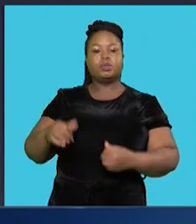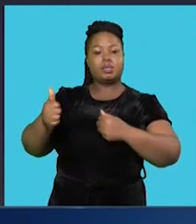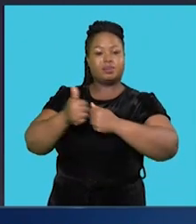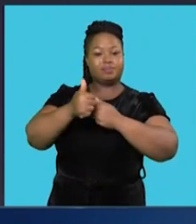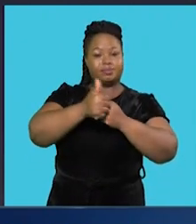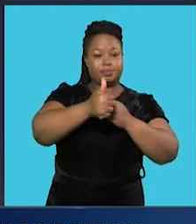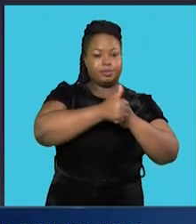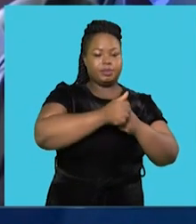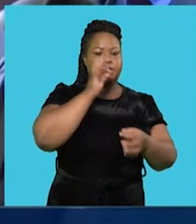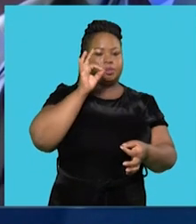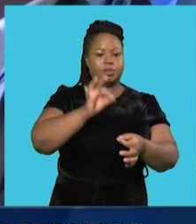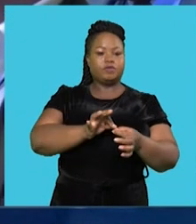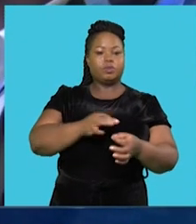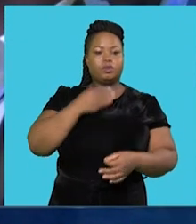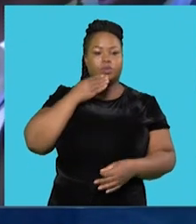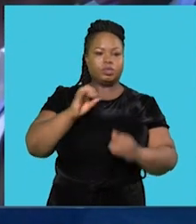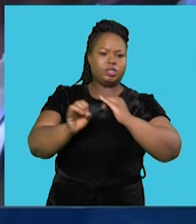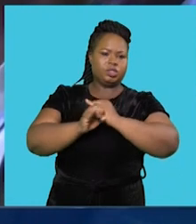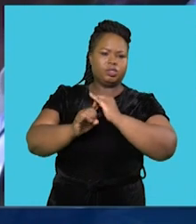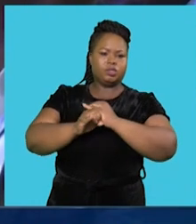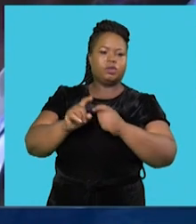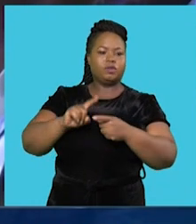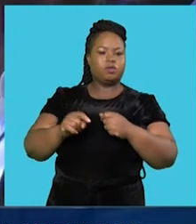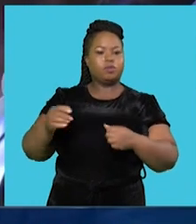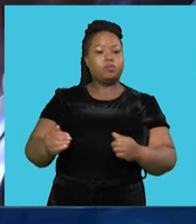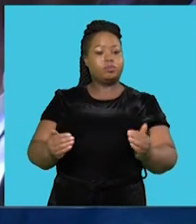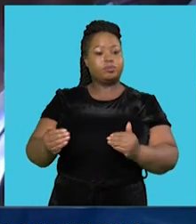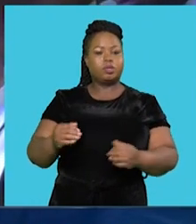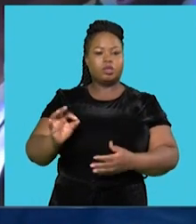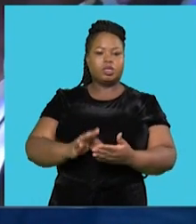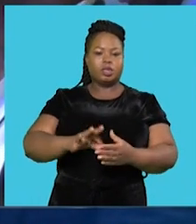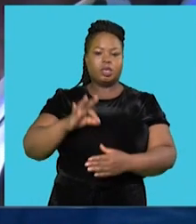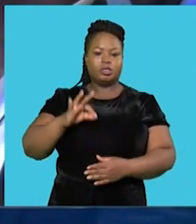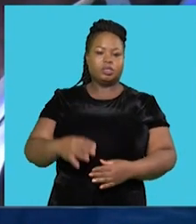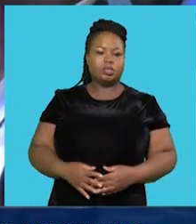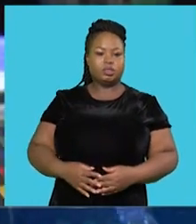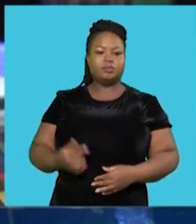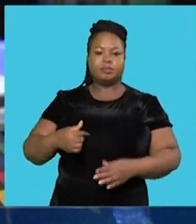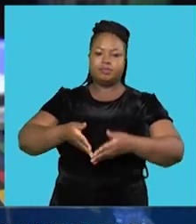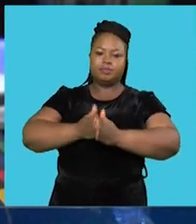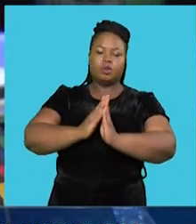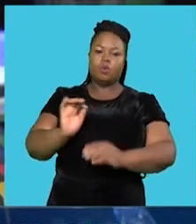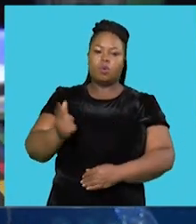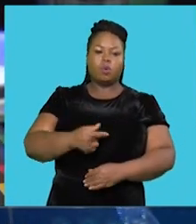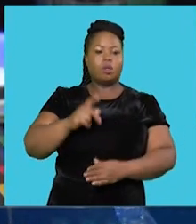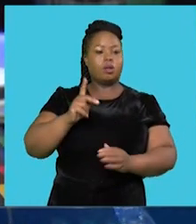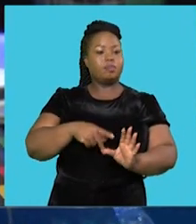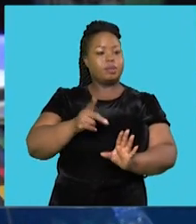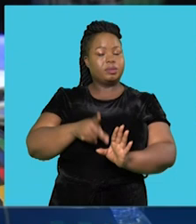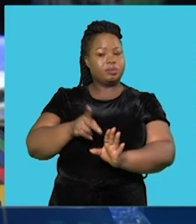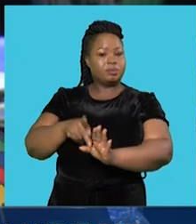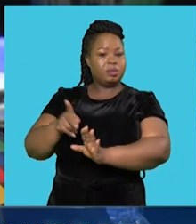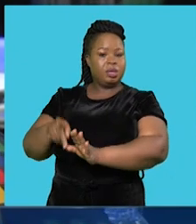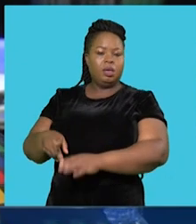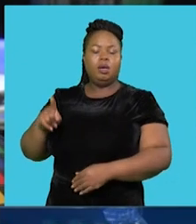and particularly the institutions conducting elections i implore all participants to uphold